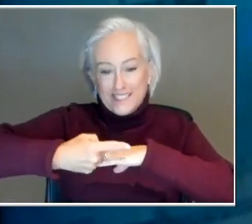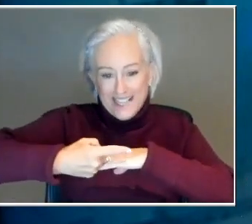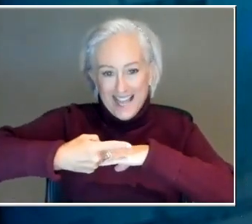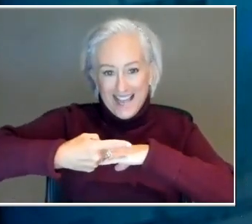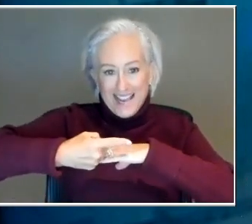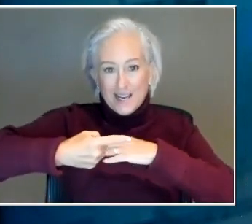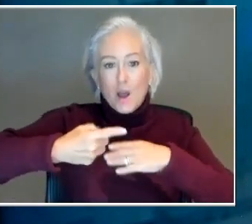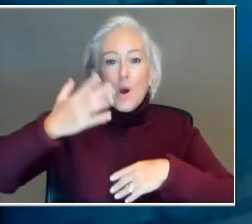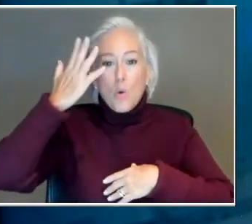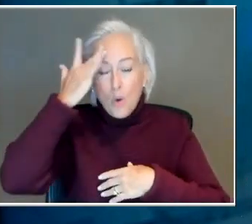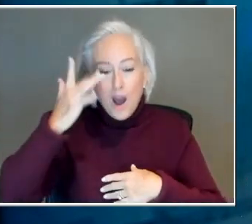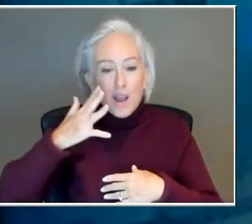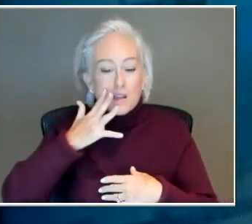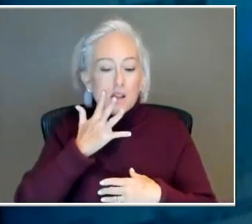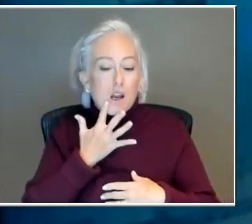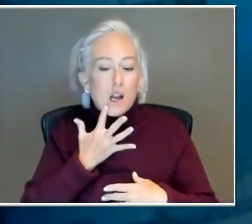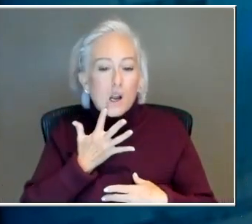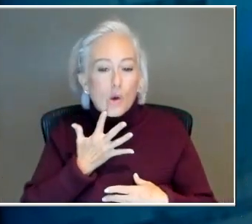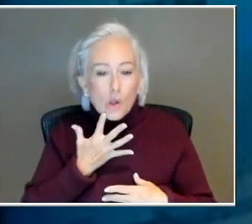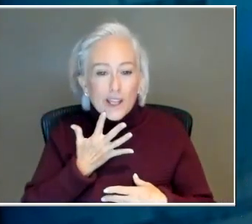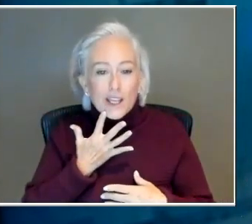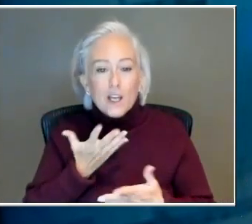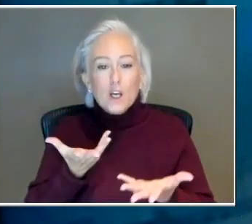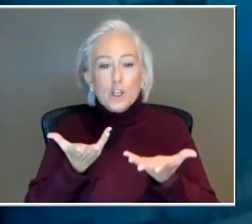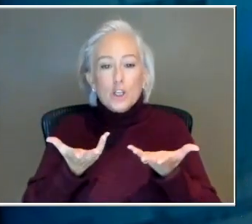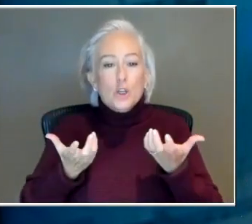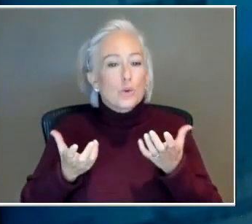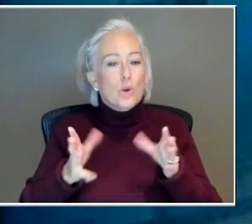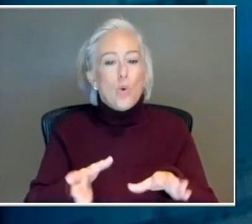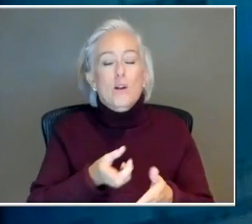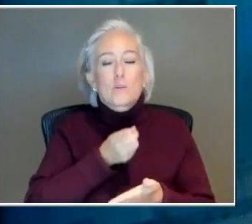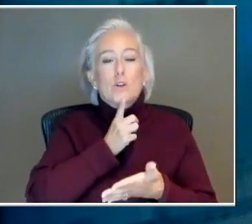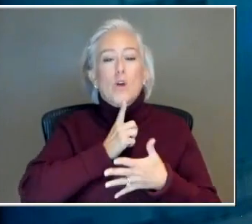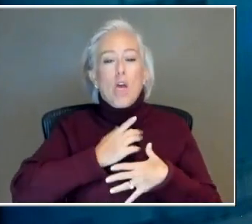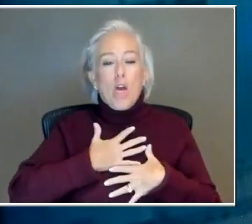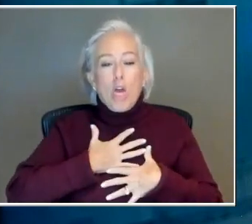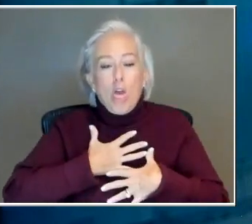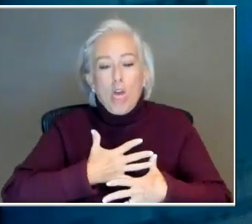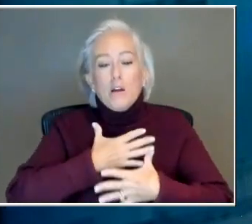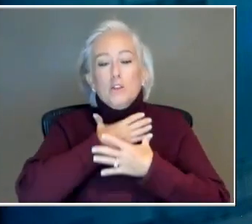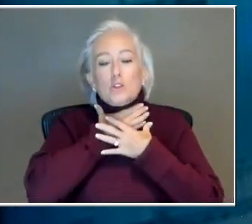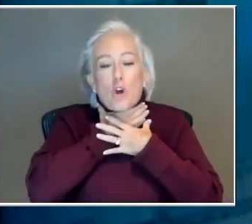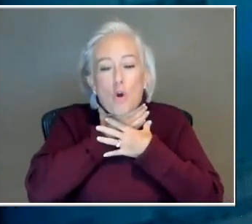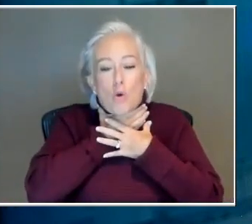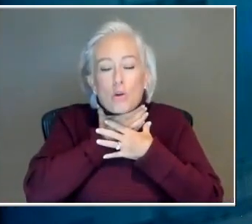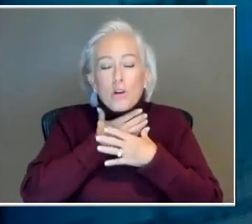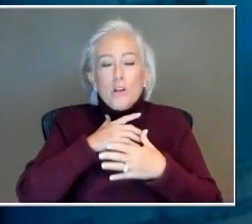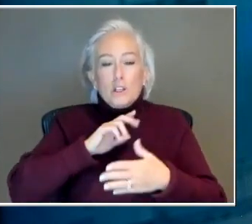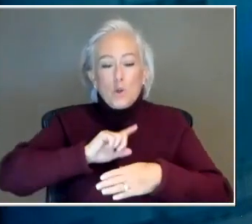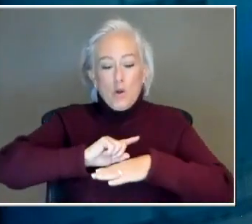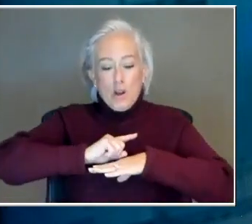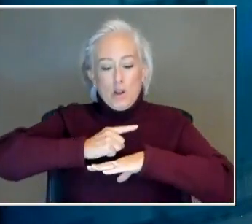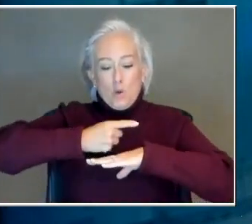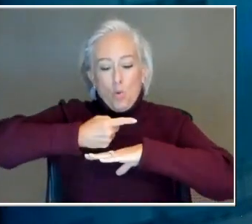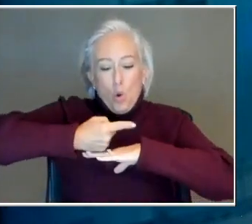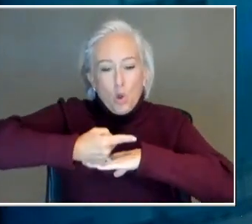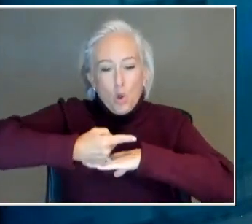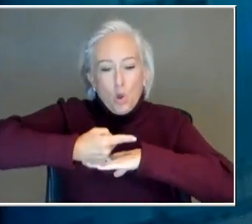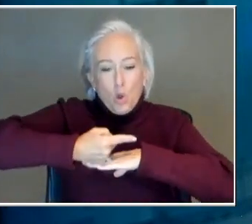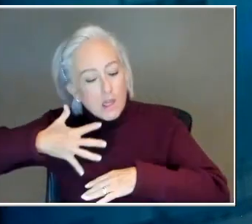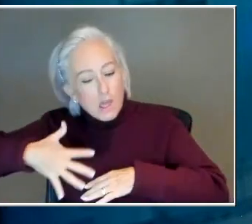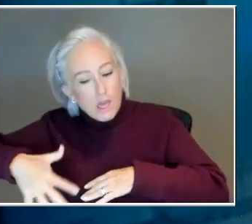like that. But otherwise, yeah, so just you don't restrain them because you can dislocate shoulders and stuff like when you do that. And don't put anything in their